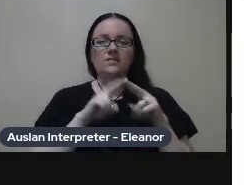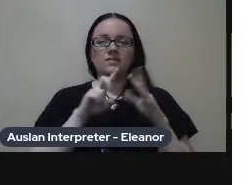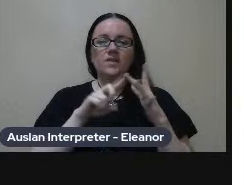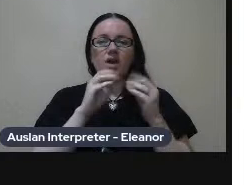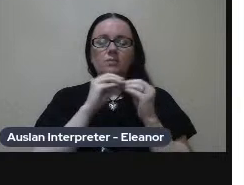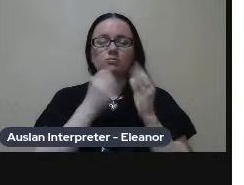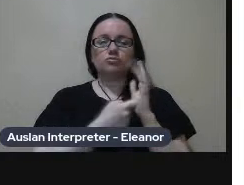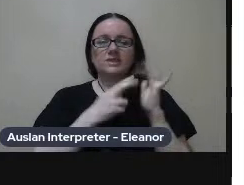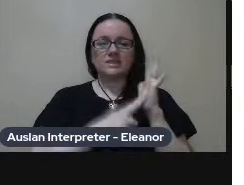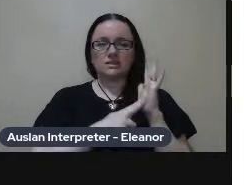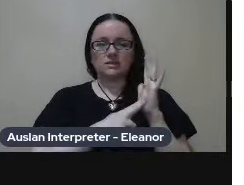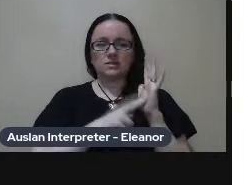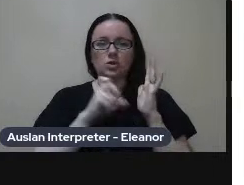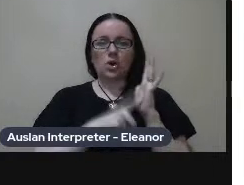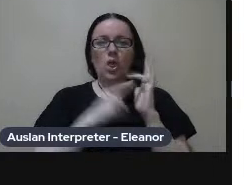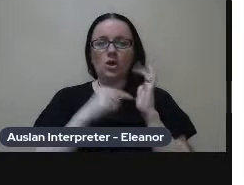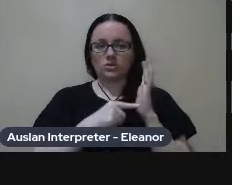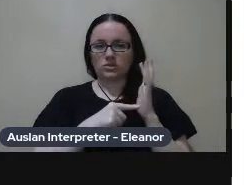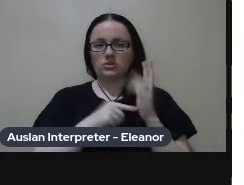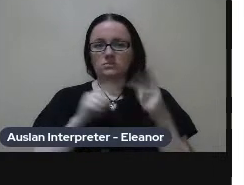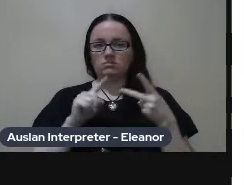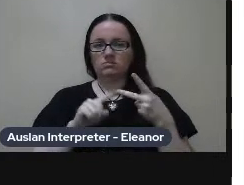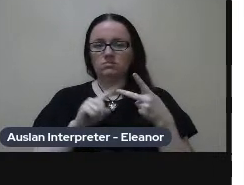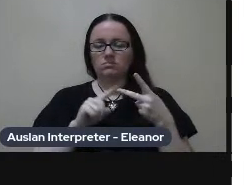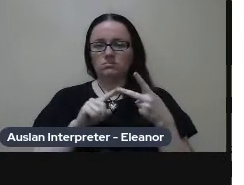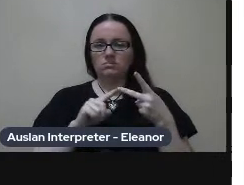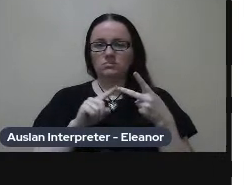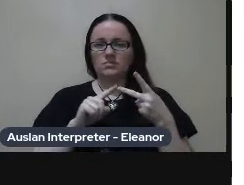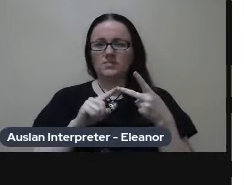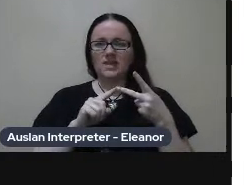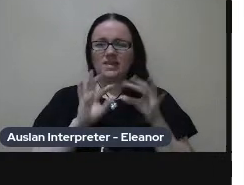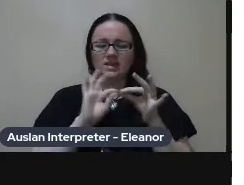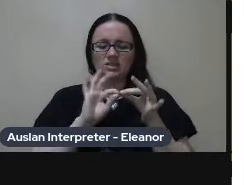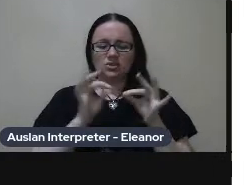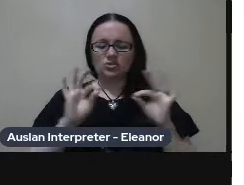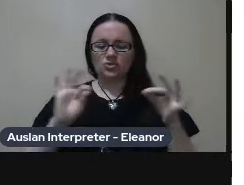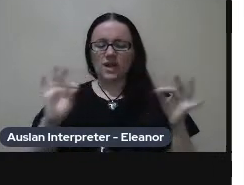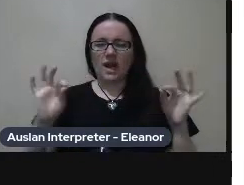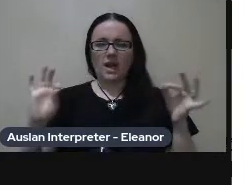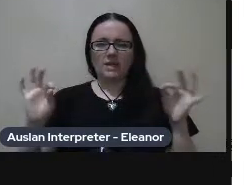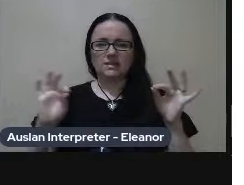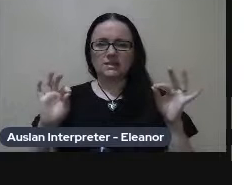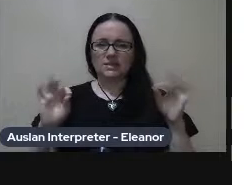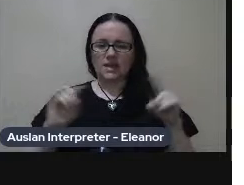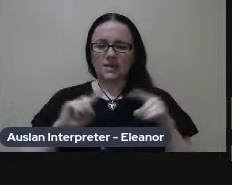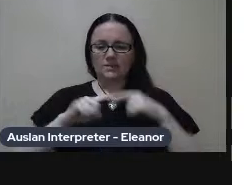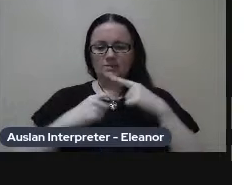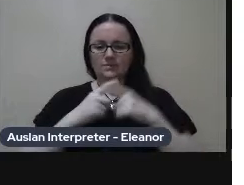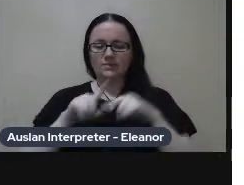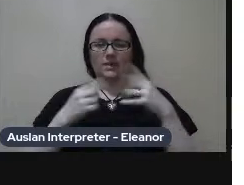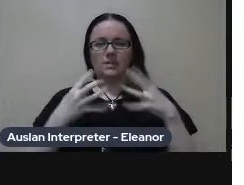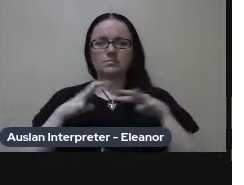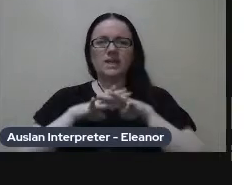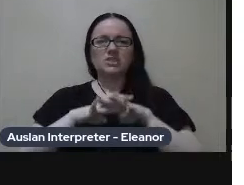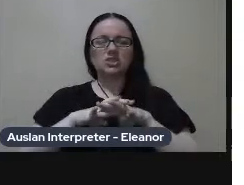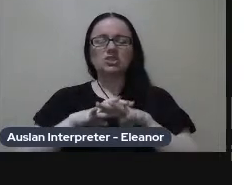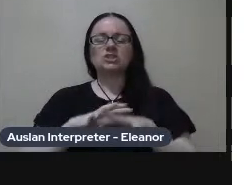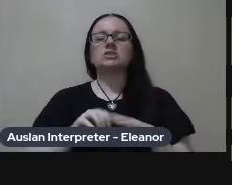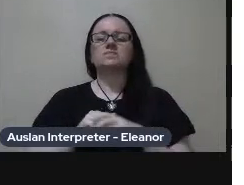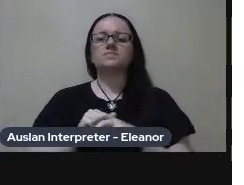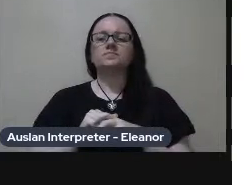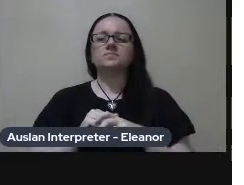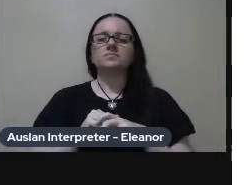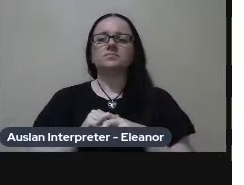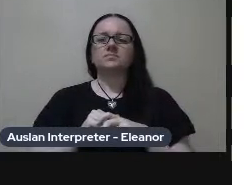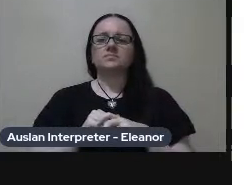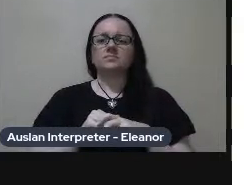So the body can also produce these fibrin strands. They're like fibres that can knit together and form a mesh. And these types of